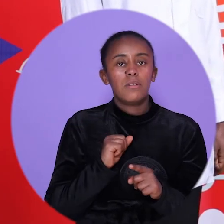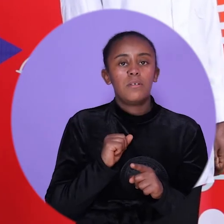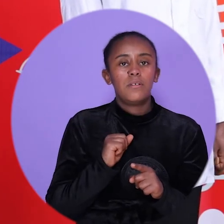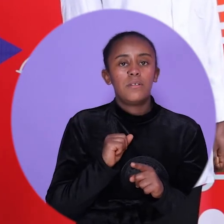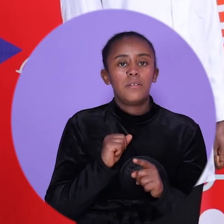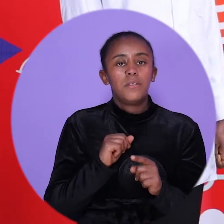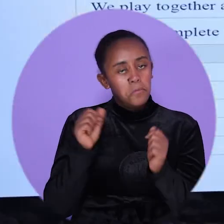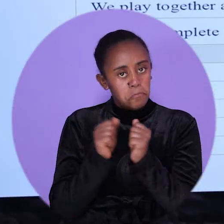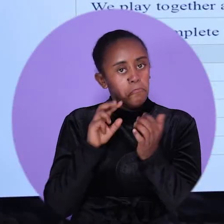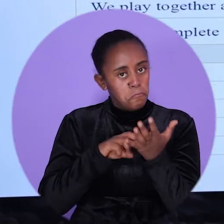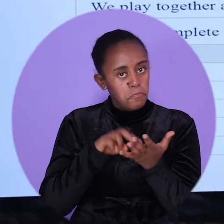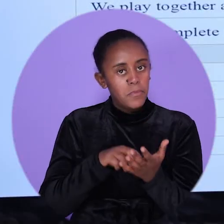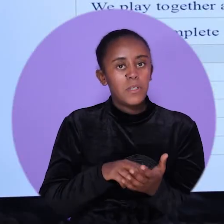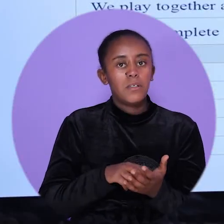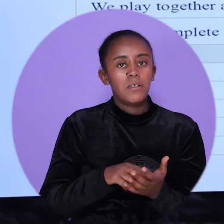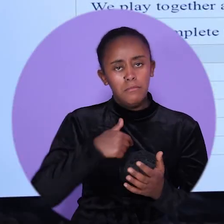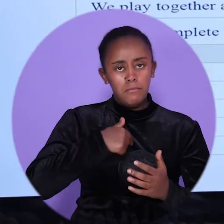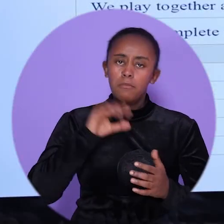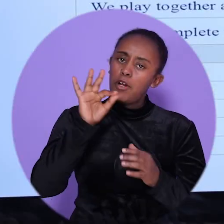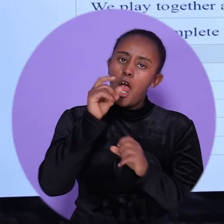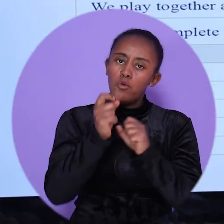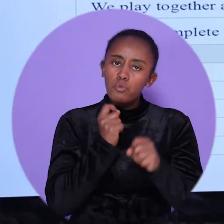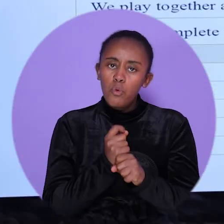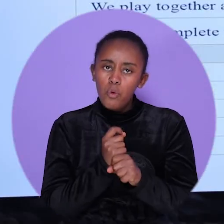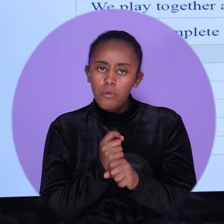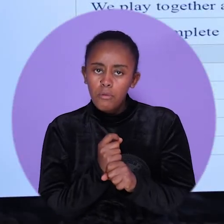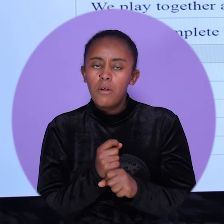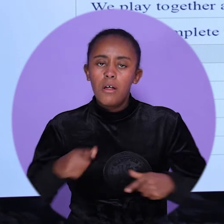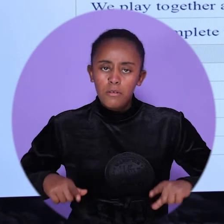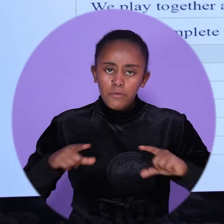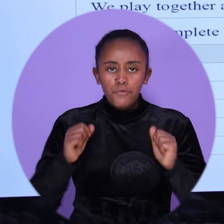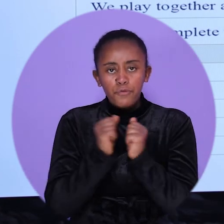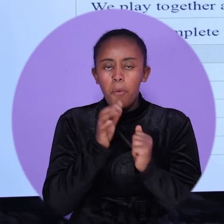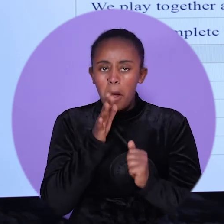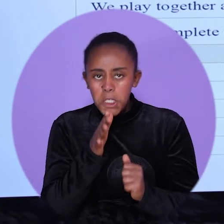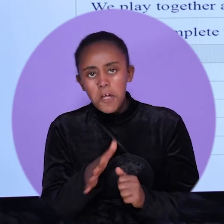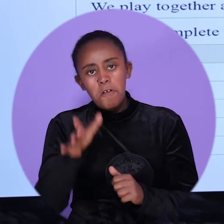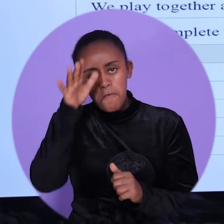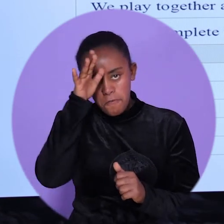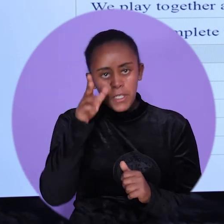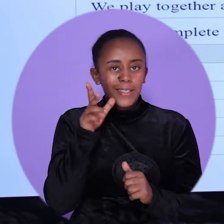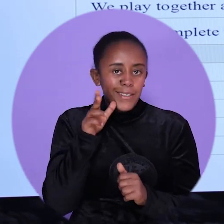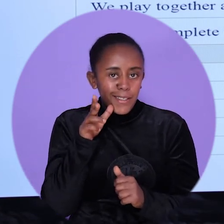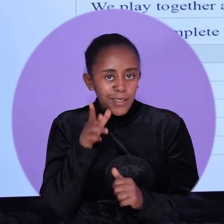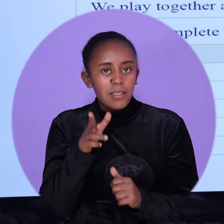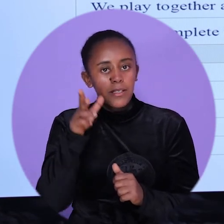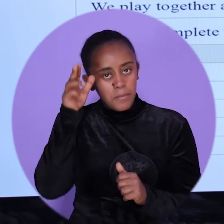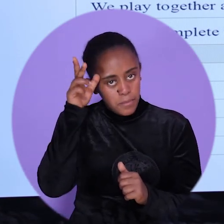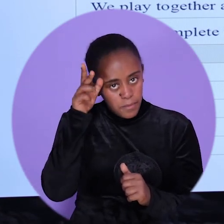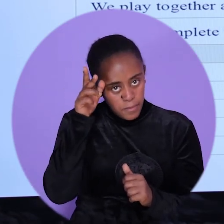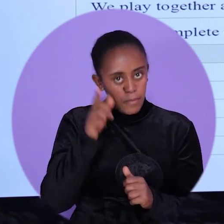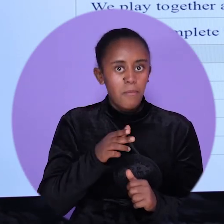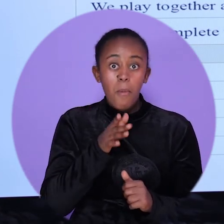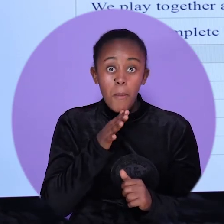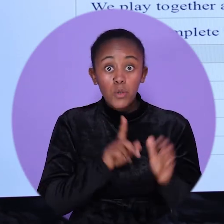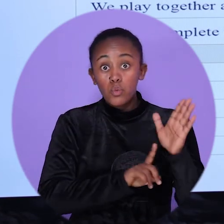to find the answer. I am 9 years old. I live with my mother, father, sister, and brother. My mother